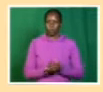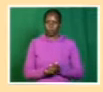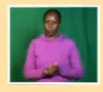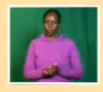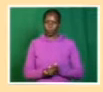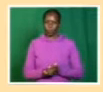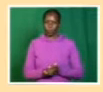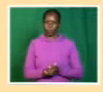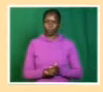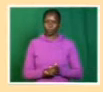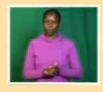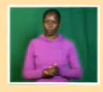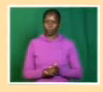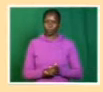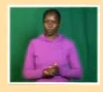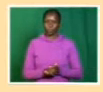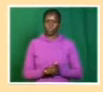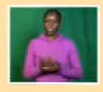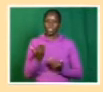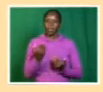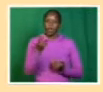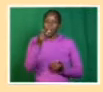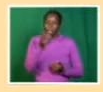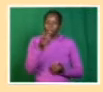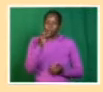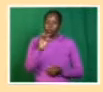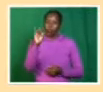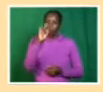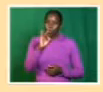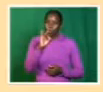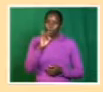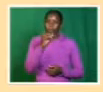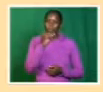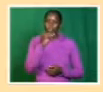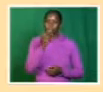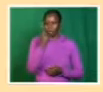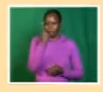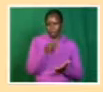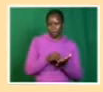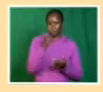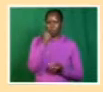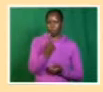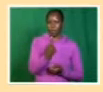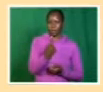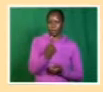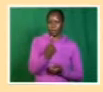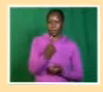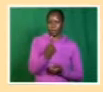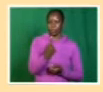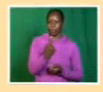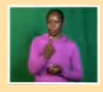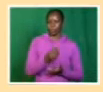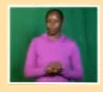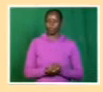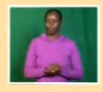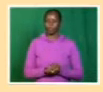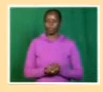In this case, the coefficient of x squared is 1. So when you are factorizing such